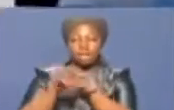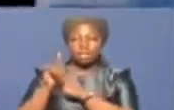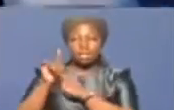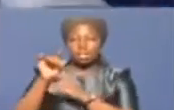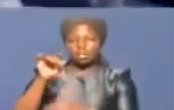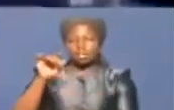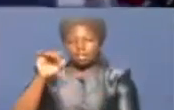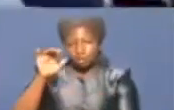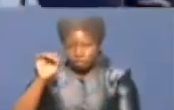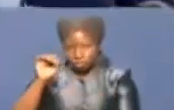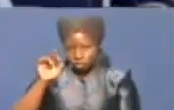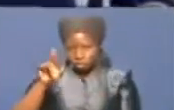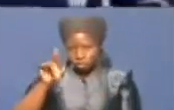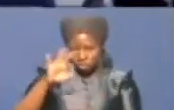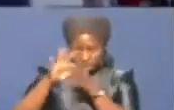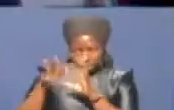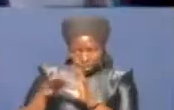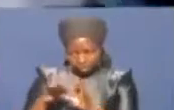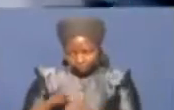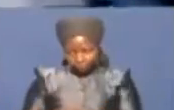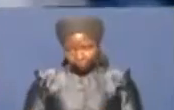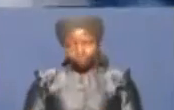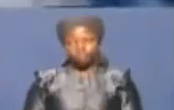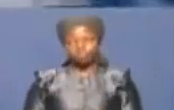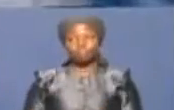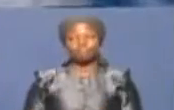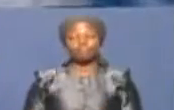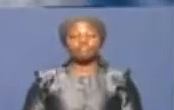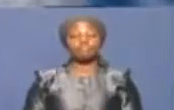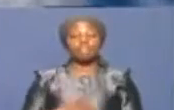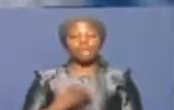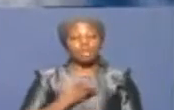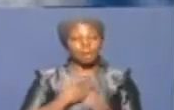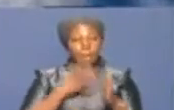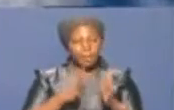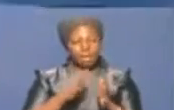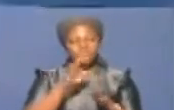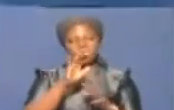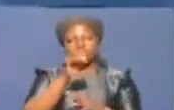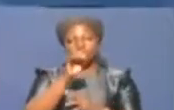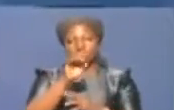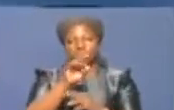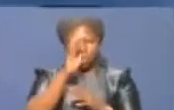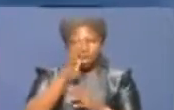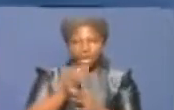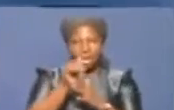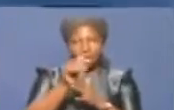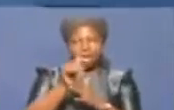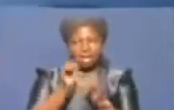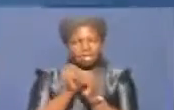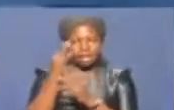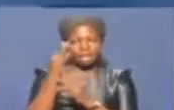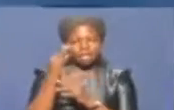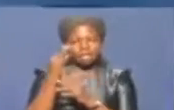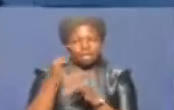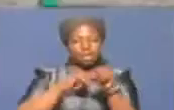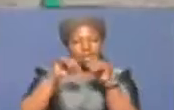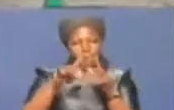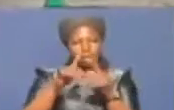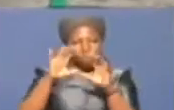gold medalist Nico Koth and Africa Zone 3 super heavyweight gold medalist Elia Joy will lead a squad of 13 boxers to the World Boxing Championship. The